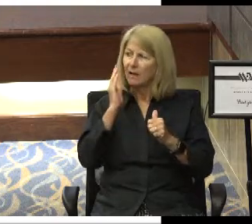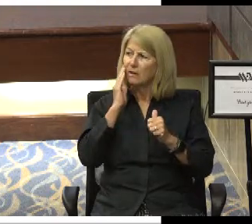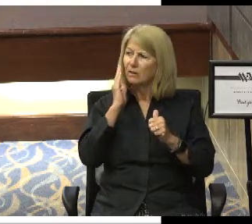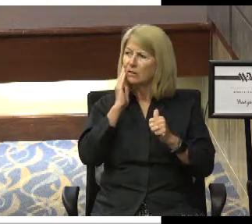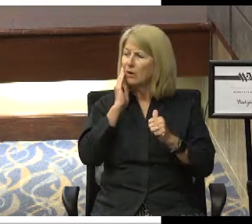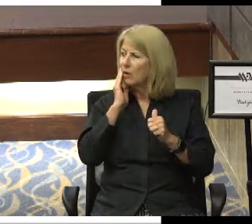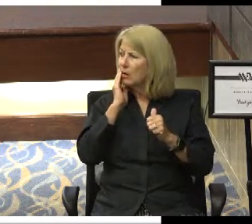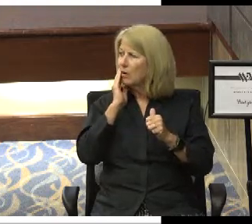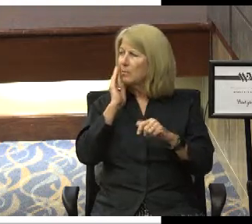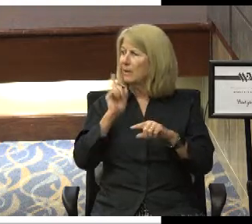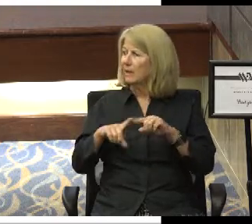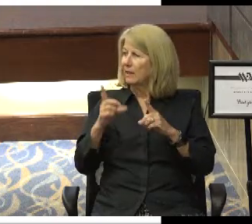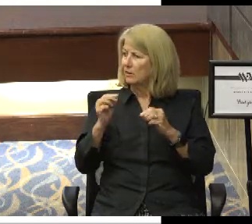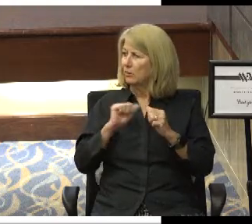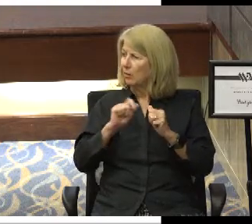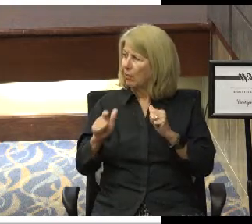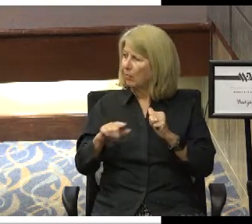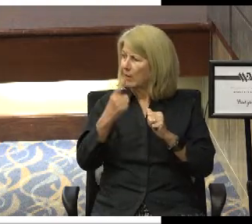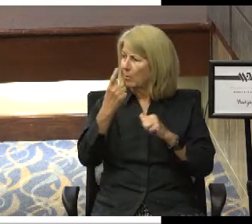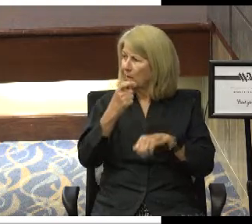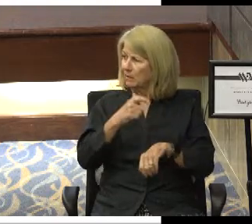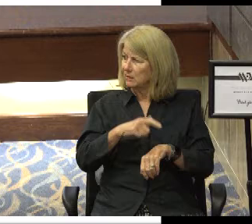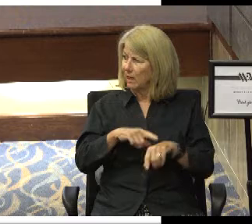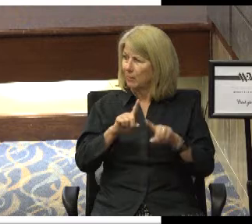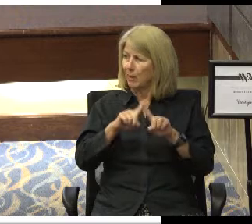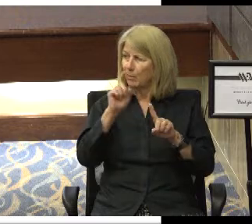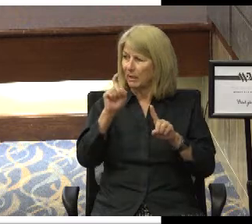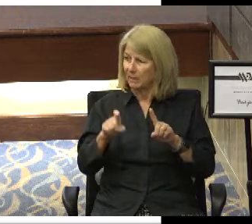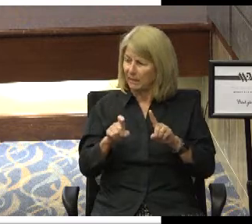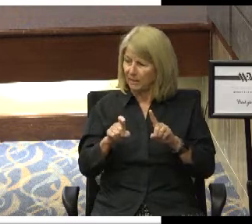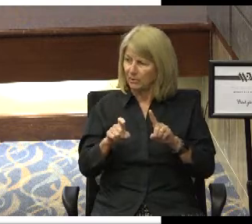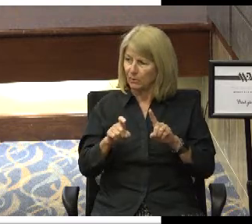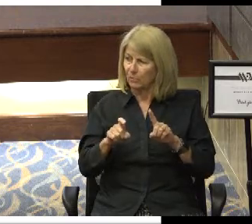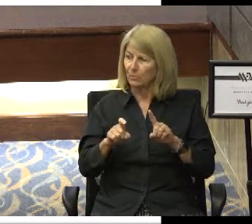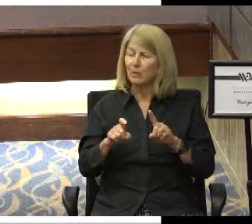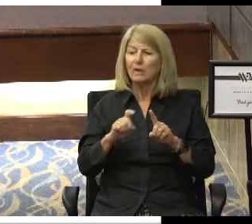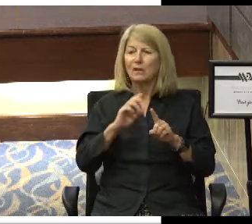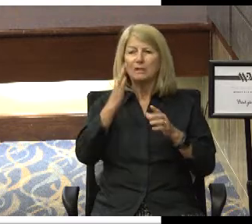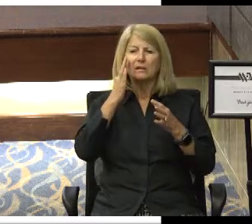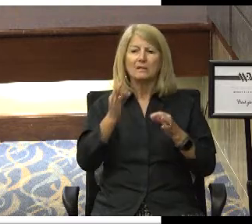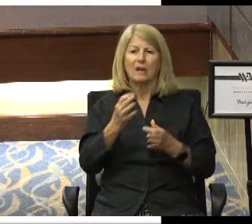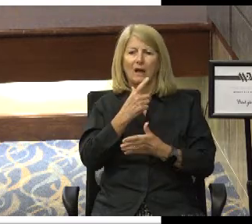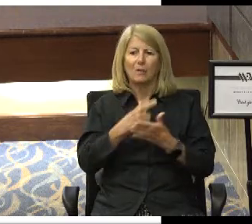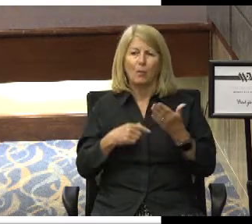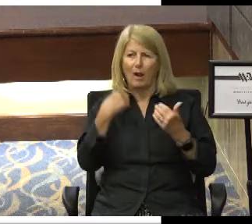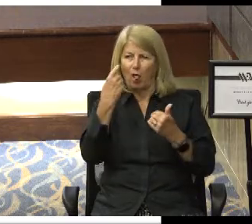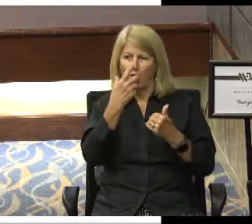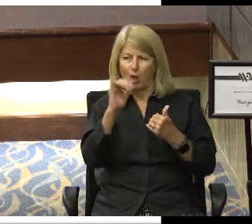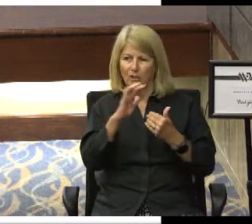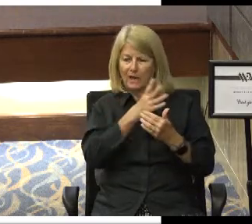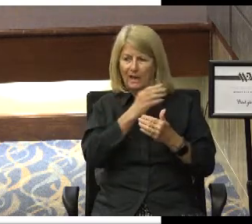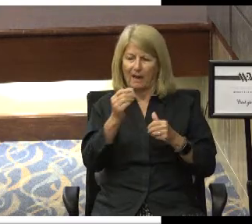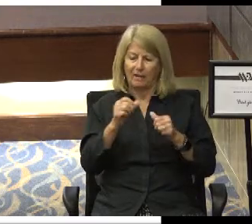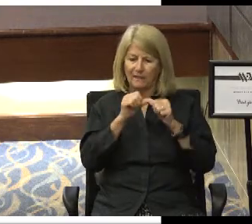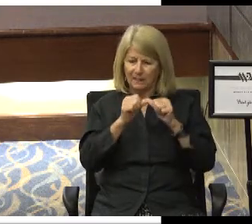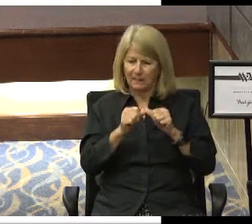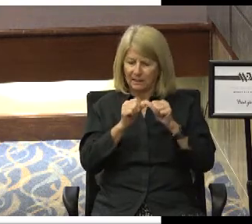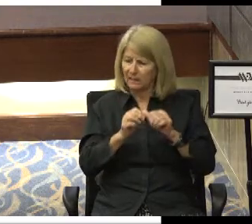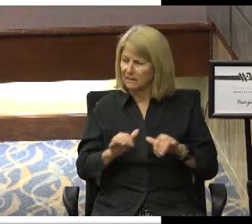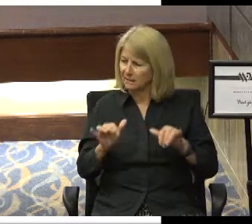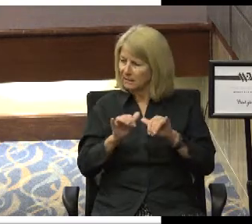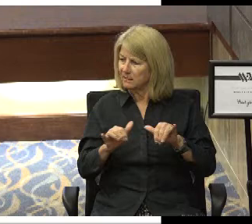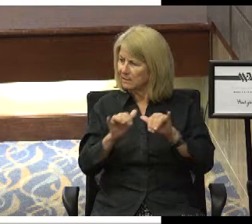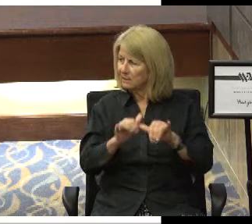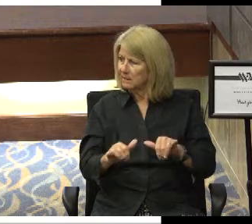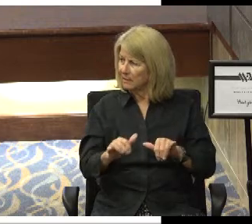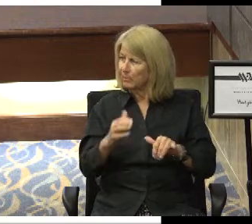all at one time, but I think we need to set a precedent of what that looks like and some consistency. But thank you